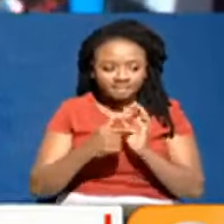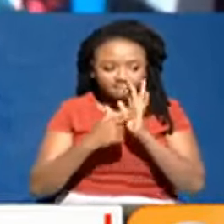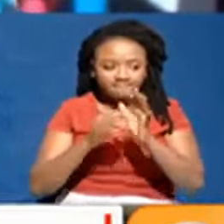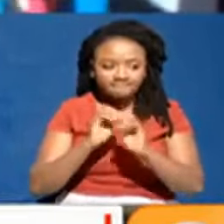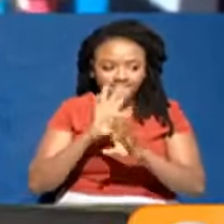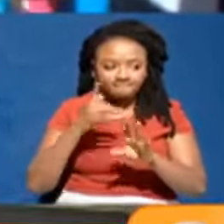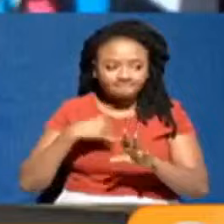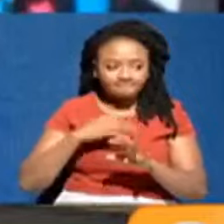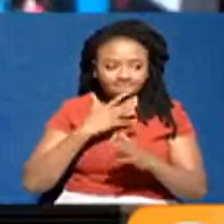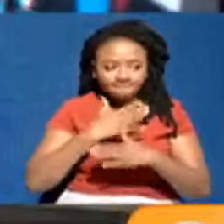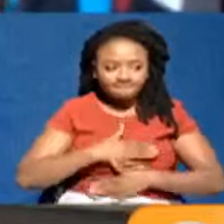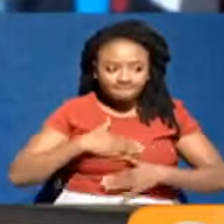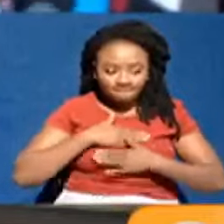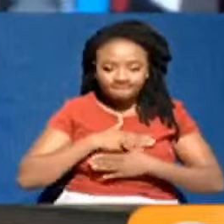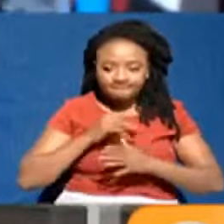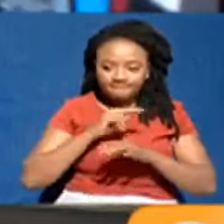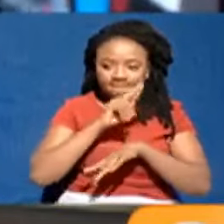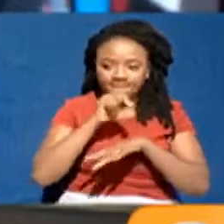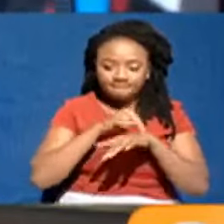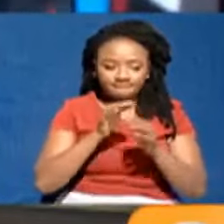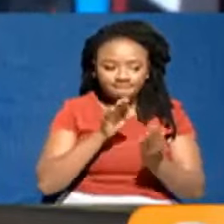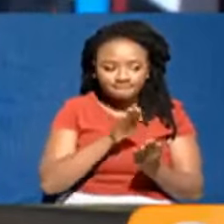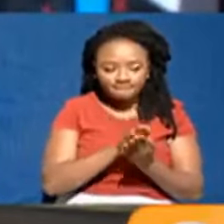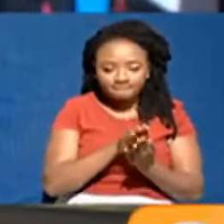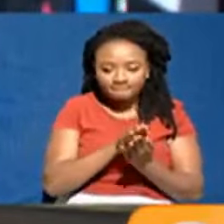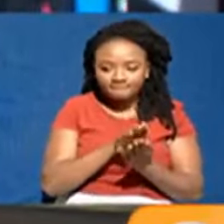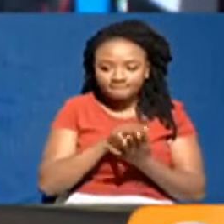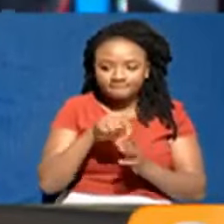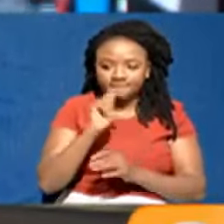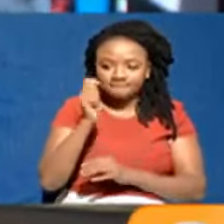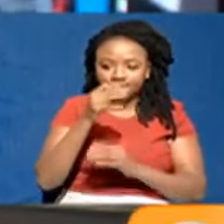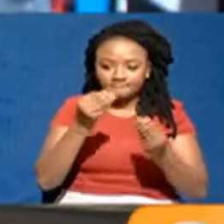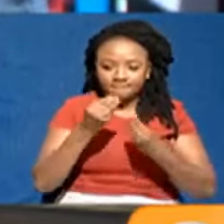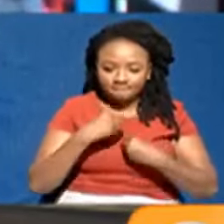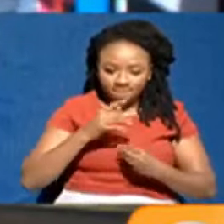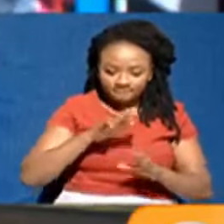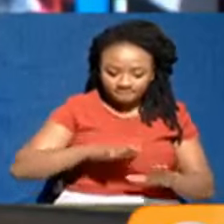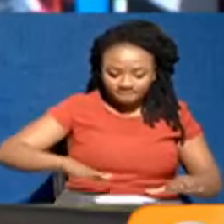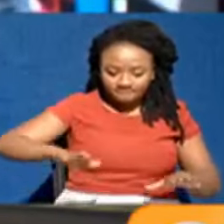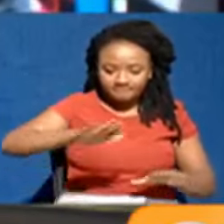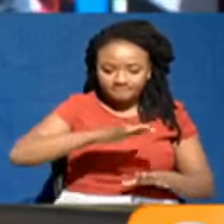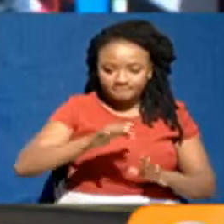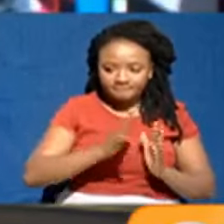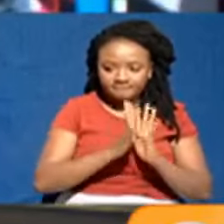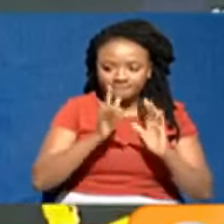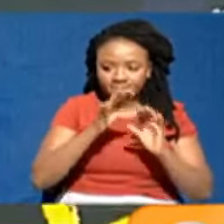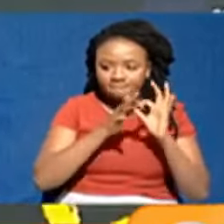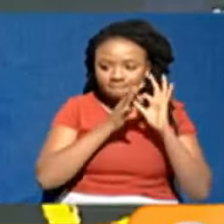appreciative to National Museums of Kenya for giving us the place to celebrate culture and heritage.